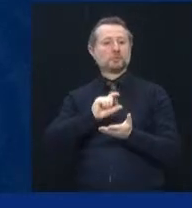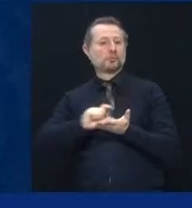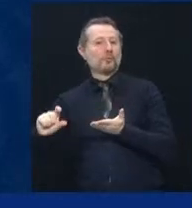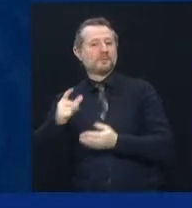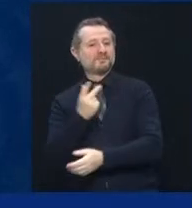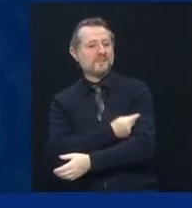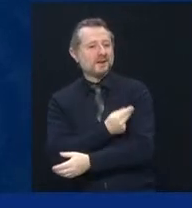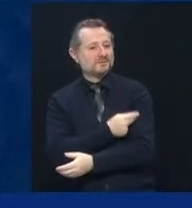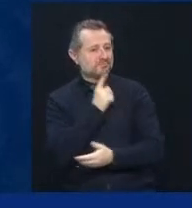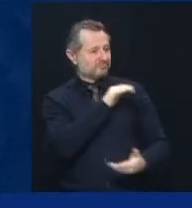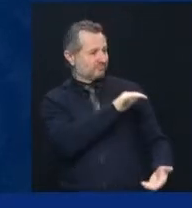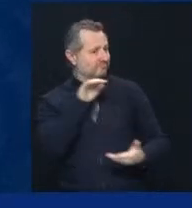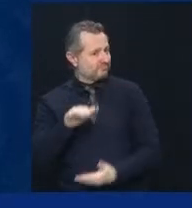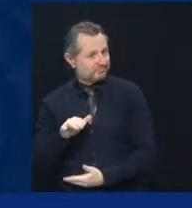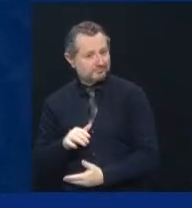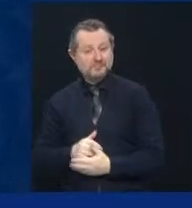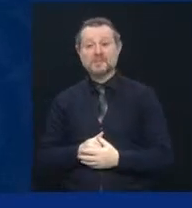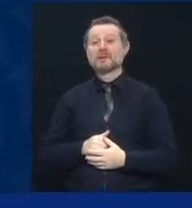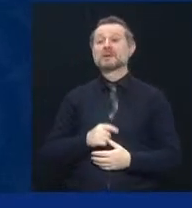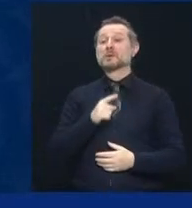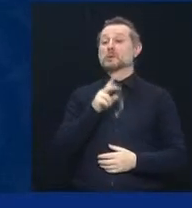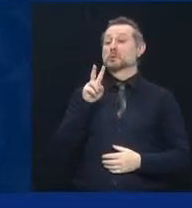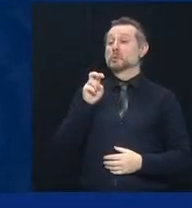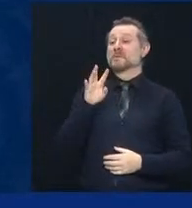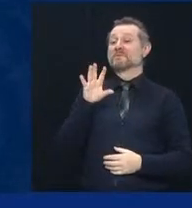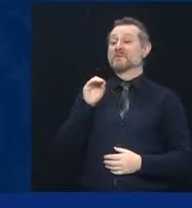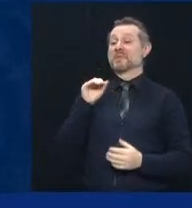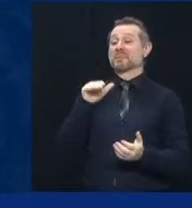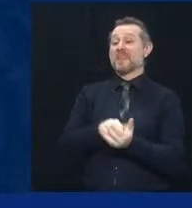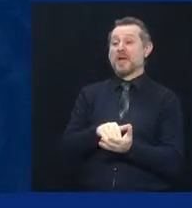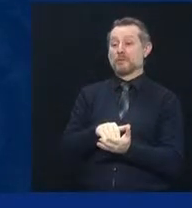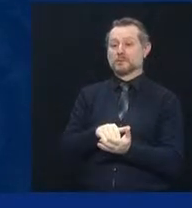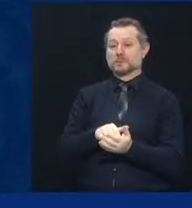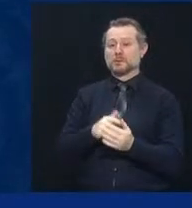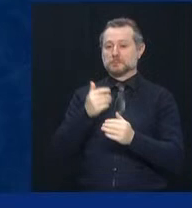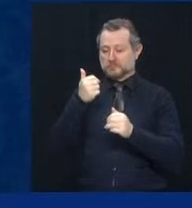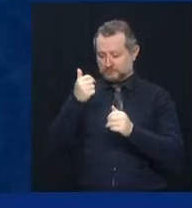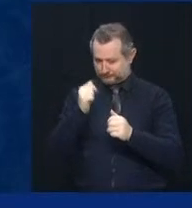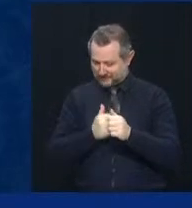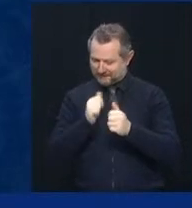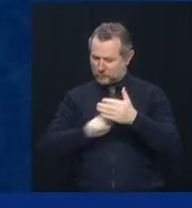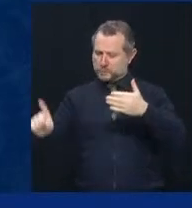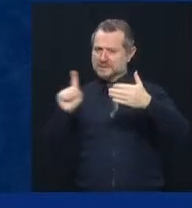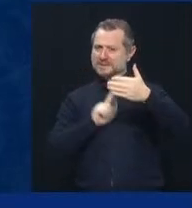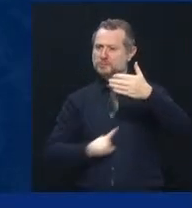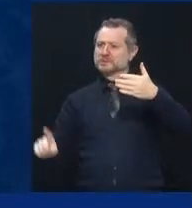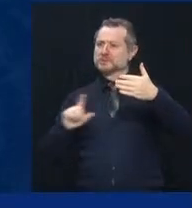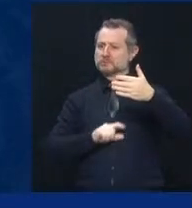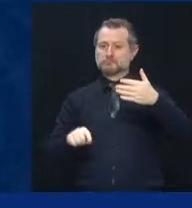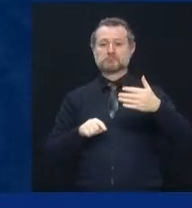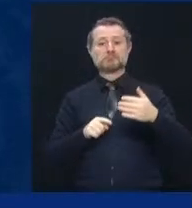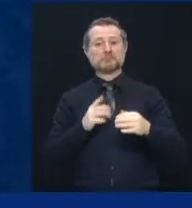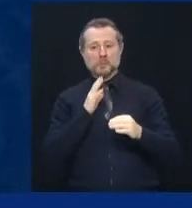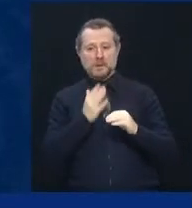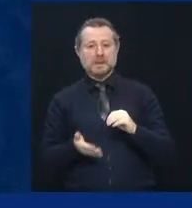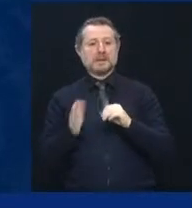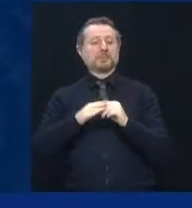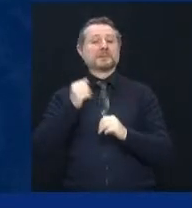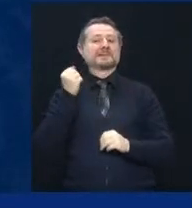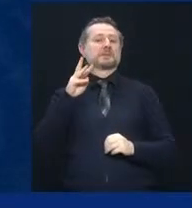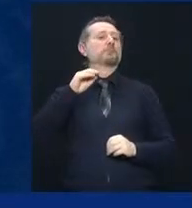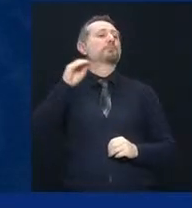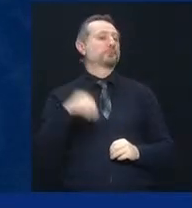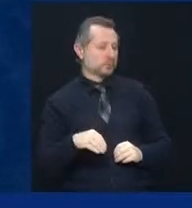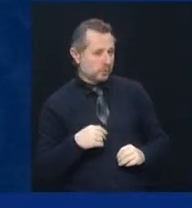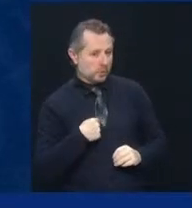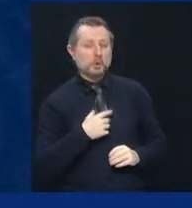allocation, so 250,000 per week, up 16%. And